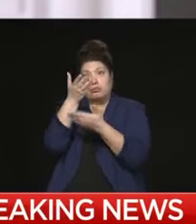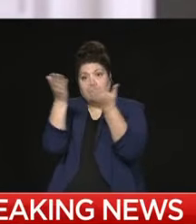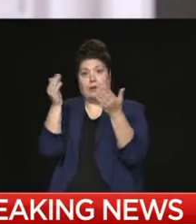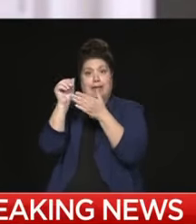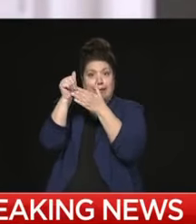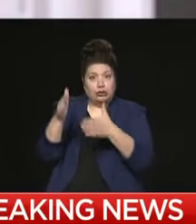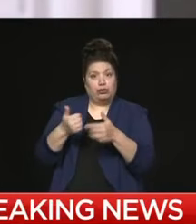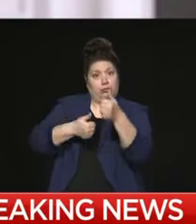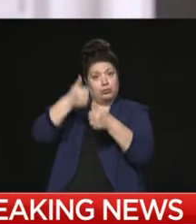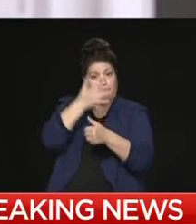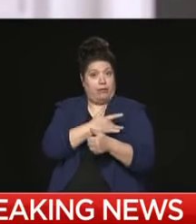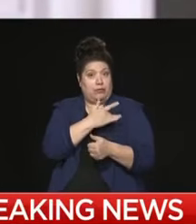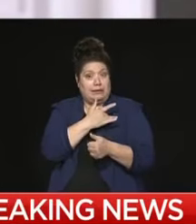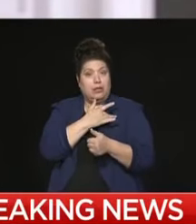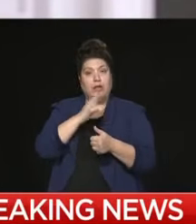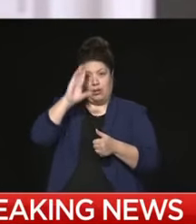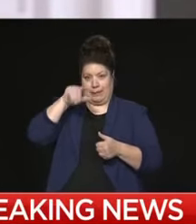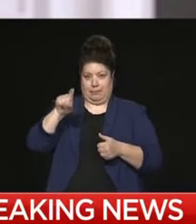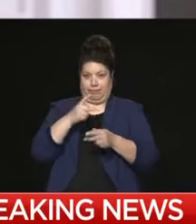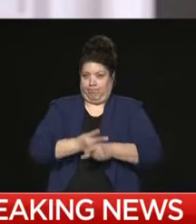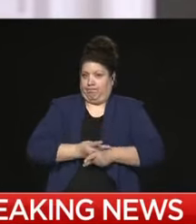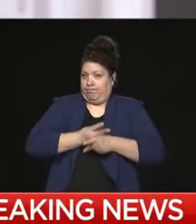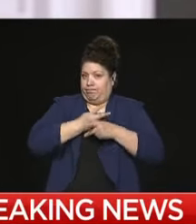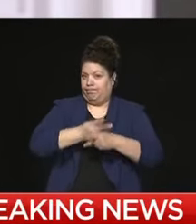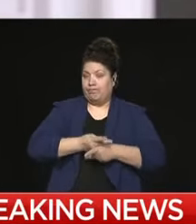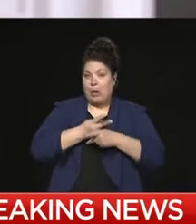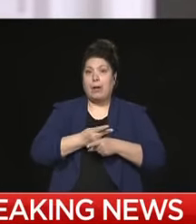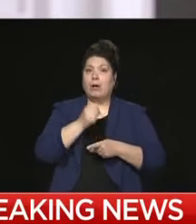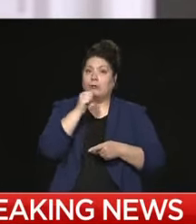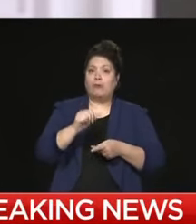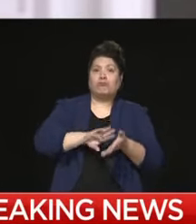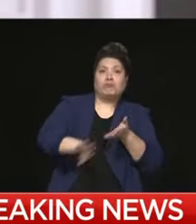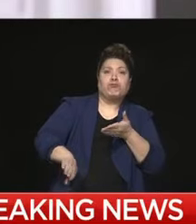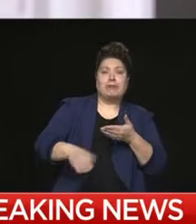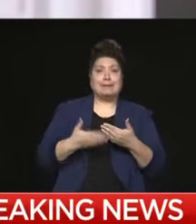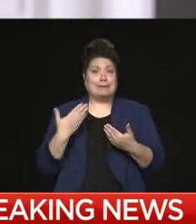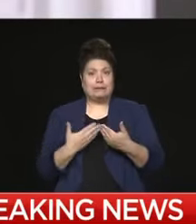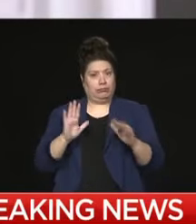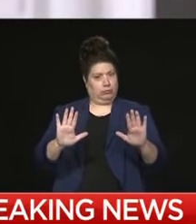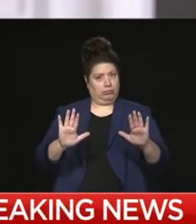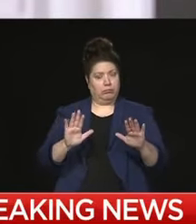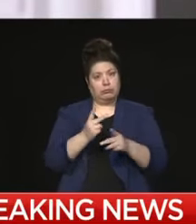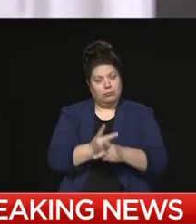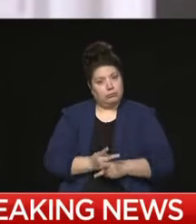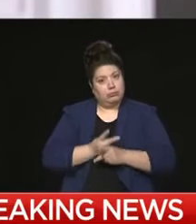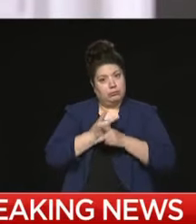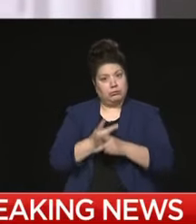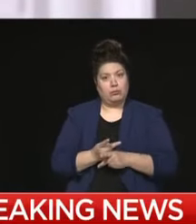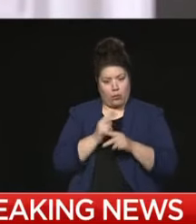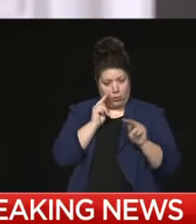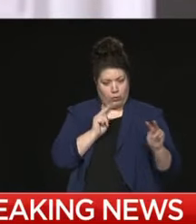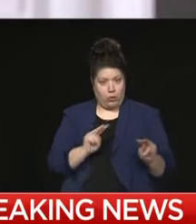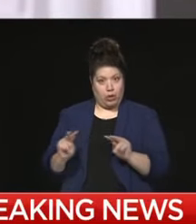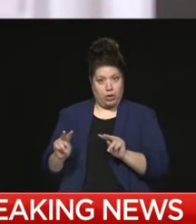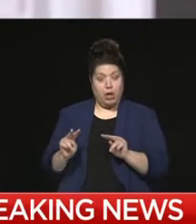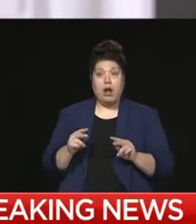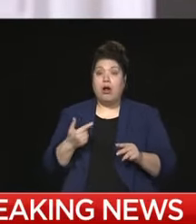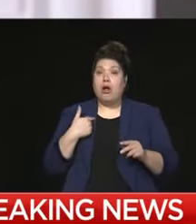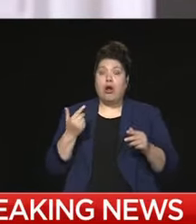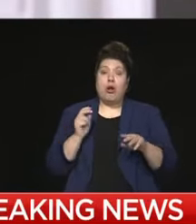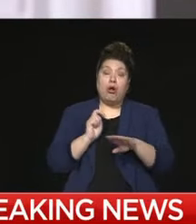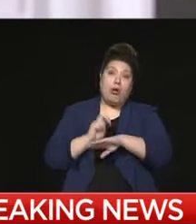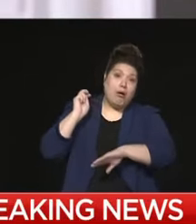that that has to be done at the right moment and very, very carefully. It would be absolutely disastrous for